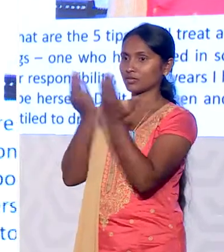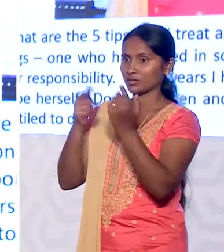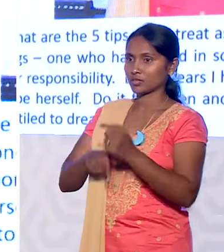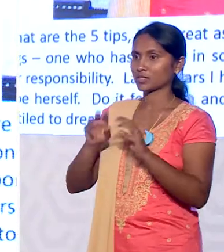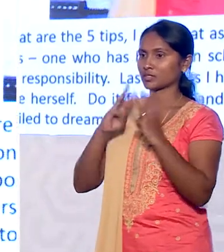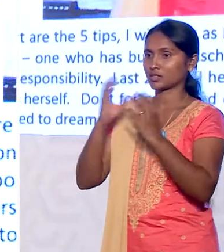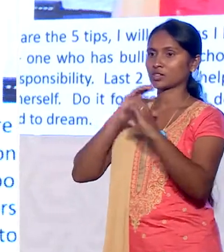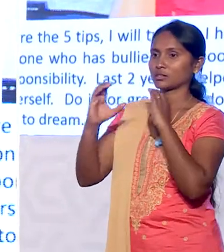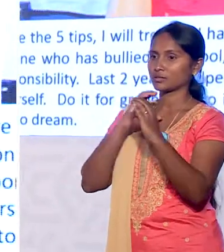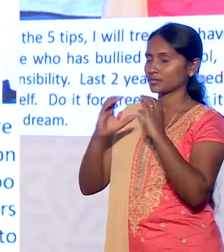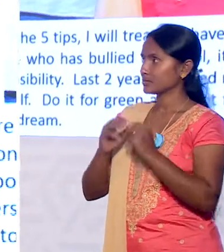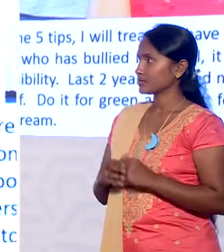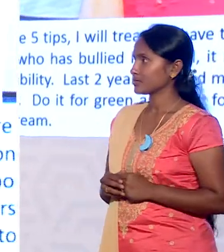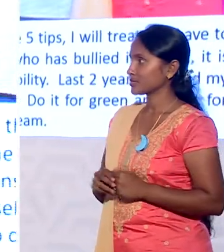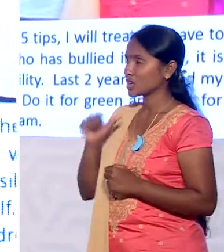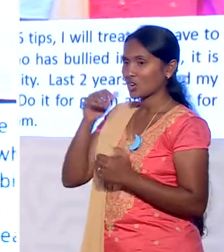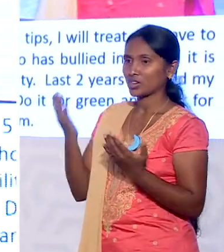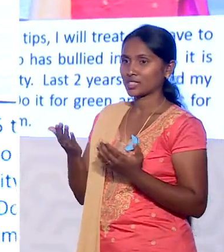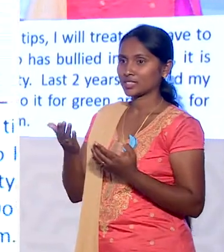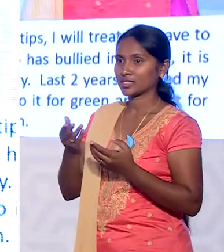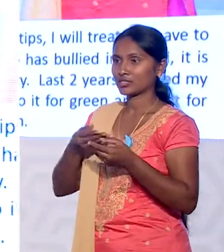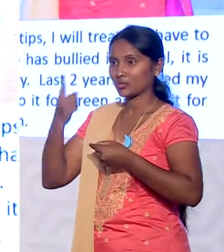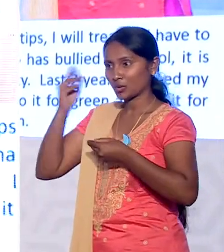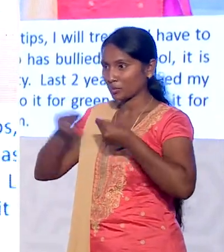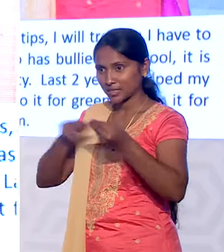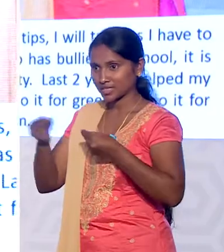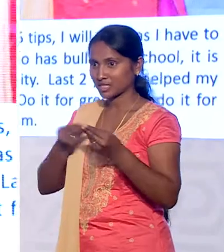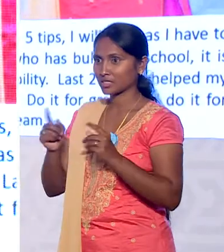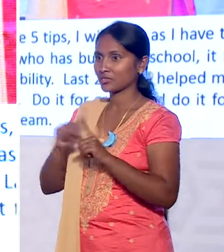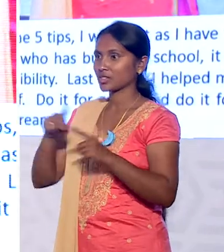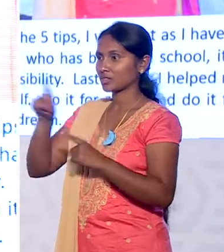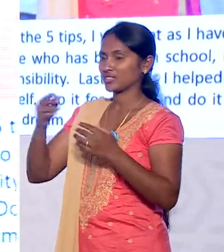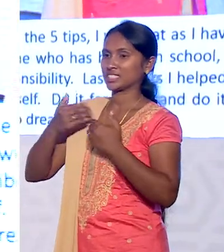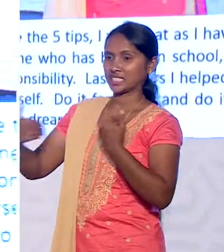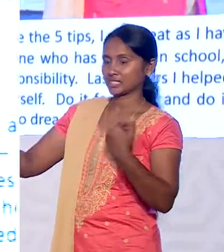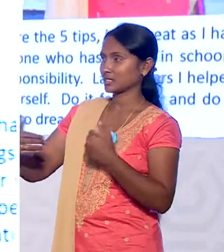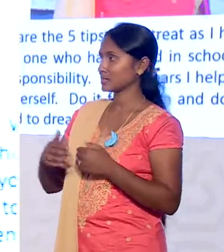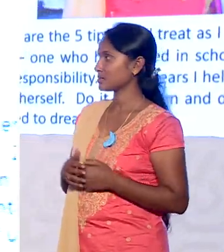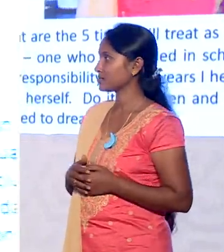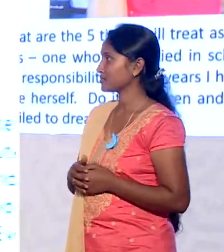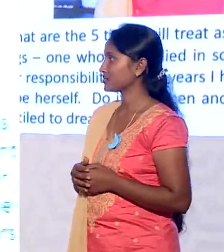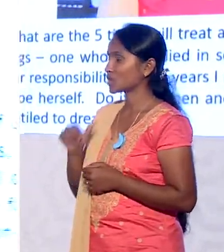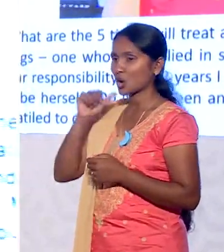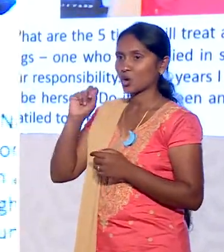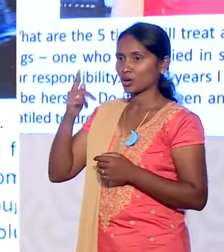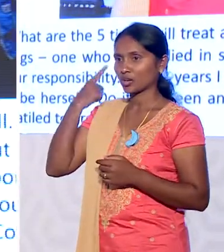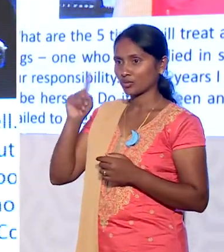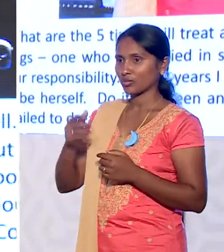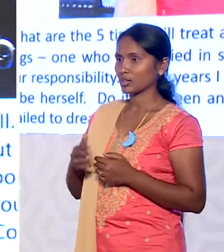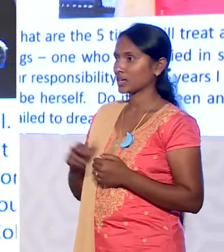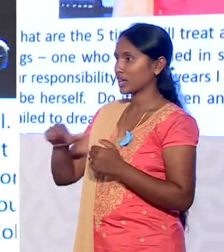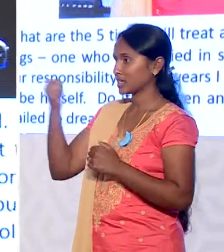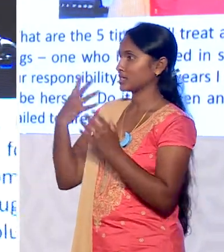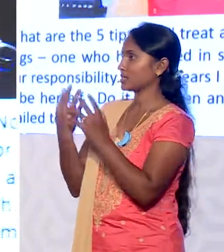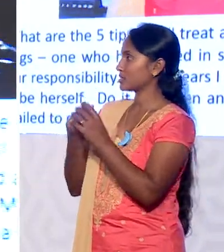that conversation. It is not okay for business to say, we don't do disability this year. It's not okay for a la carte